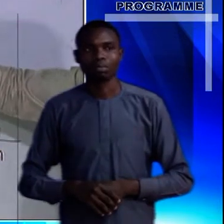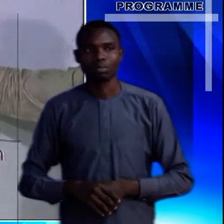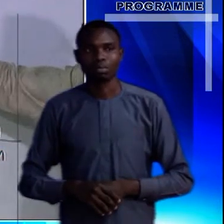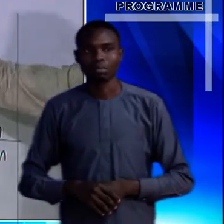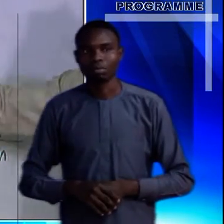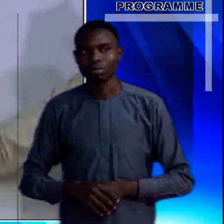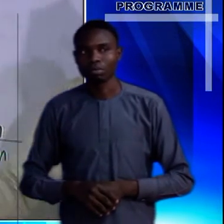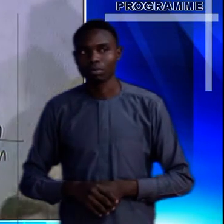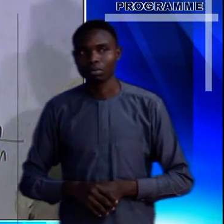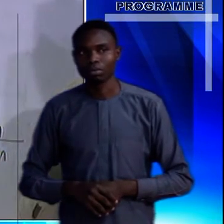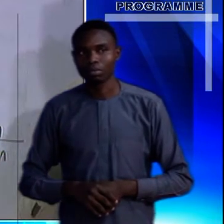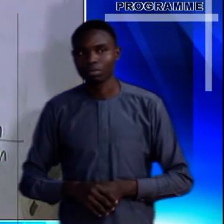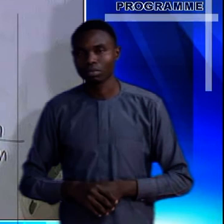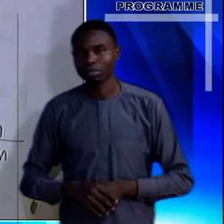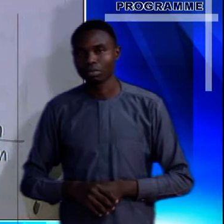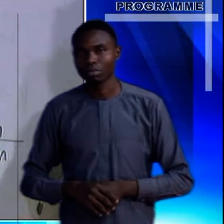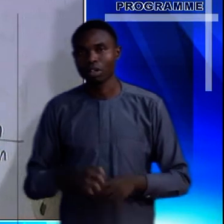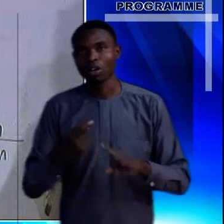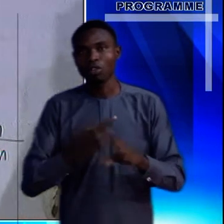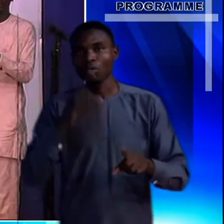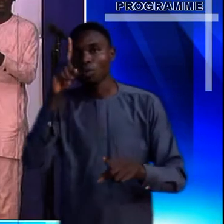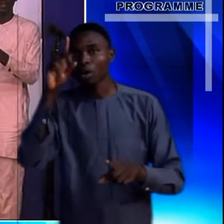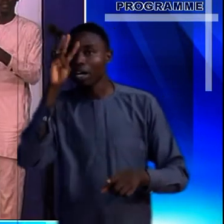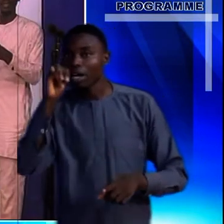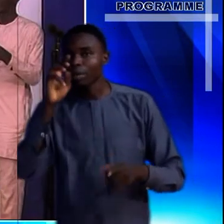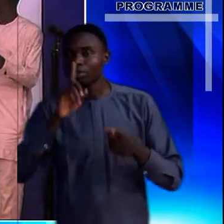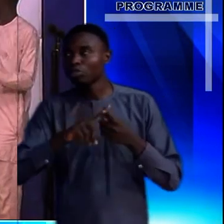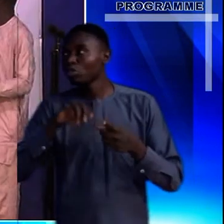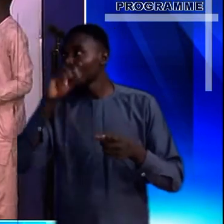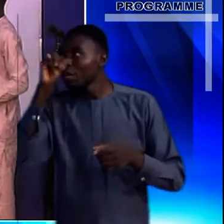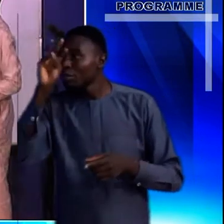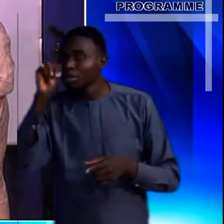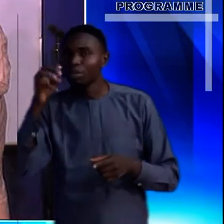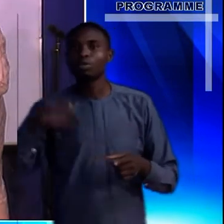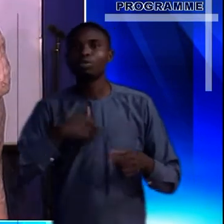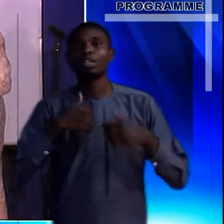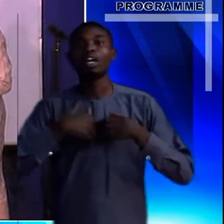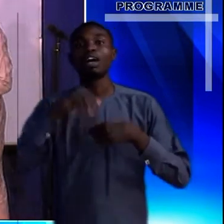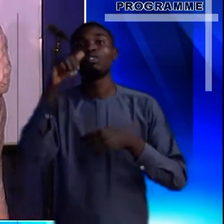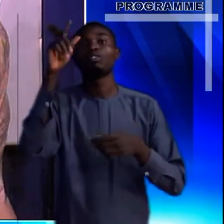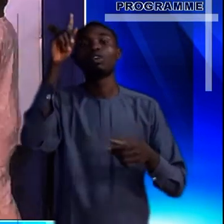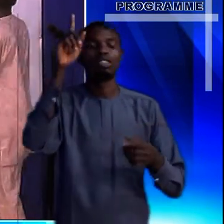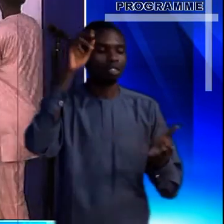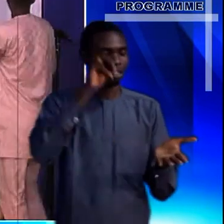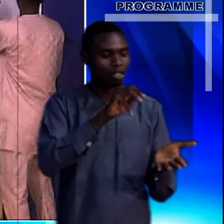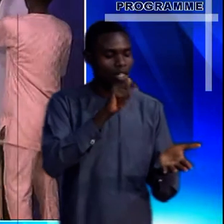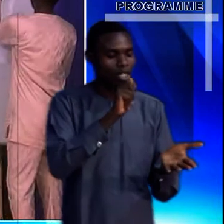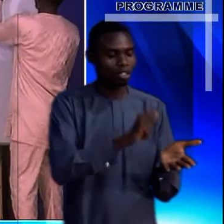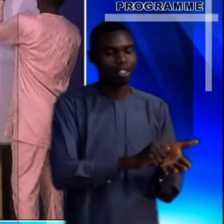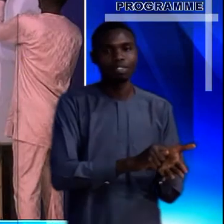from 1 meter to millimeter, we have 1,000. How do you know that it is 1,000? From here to here is 10. We